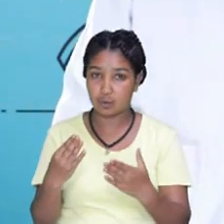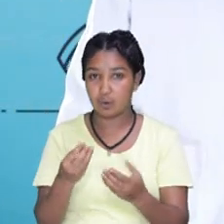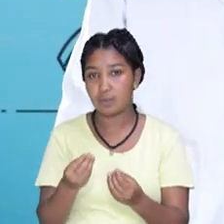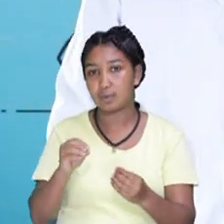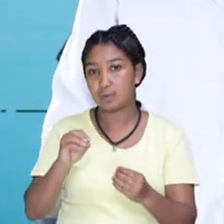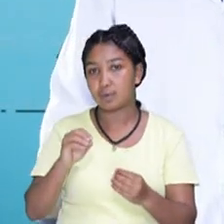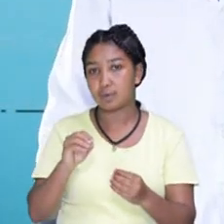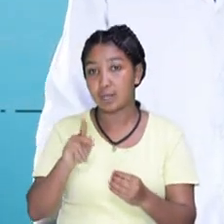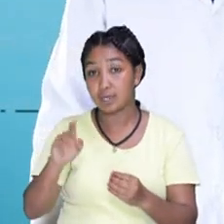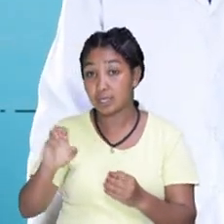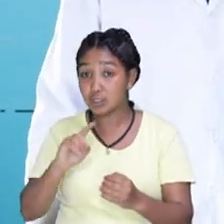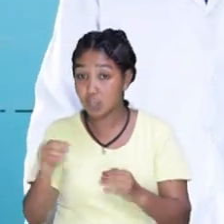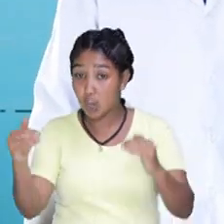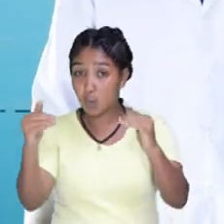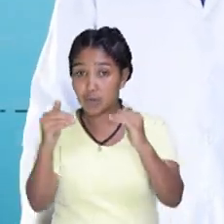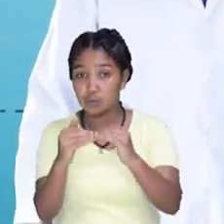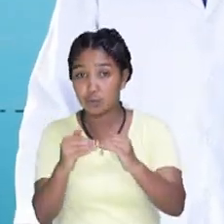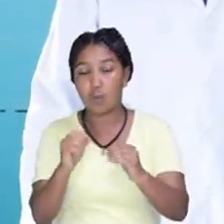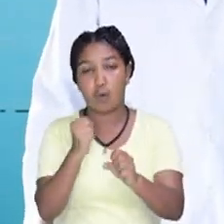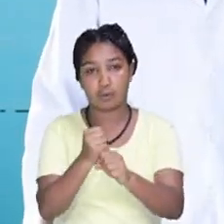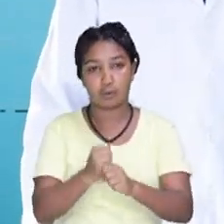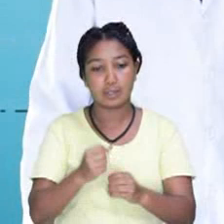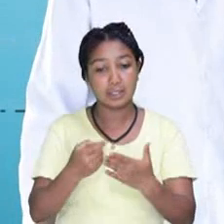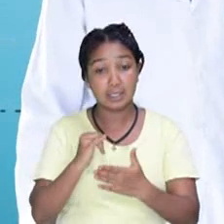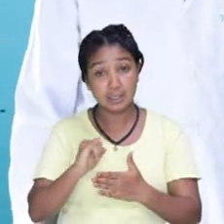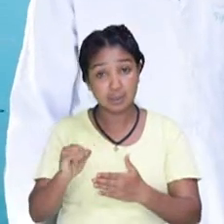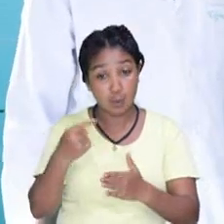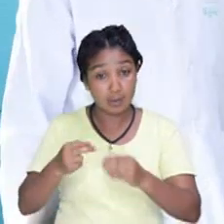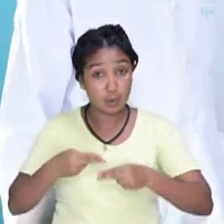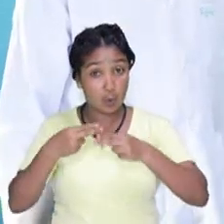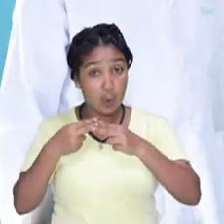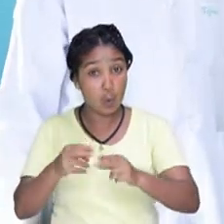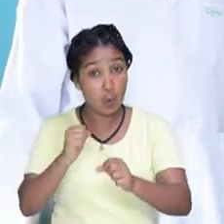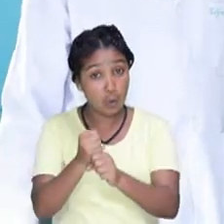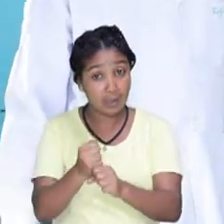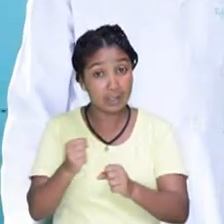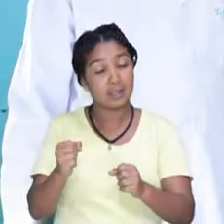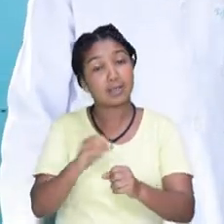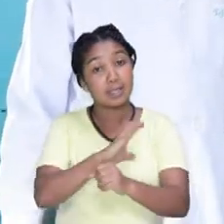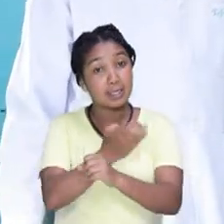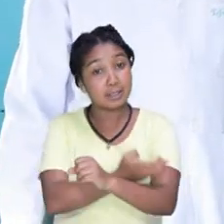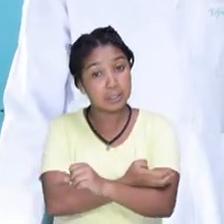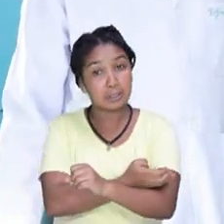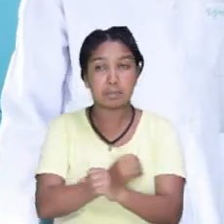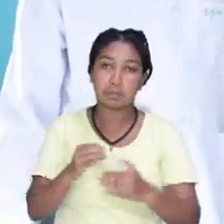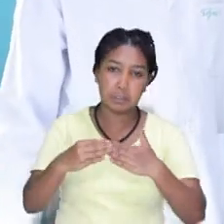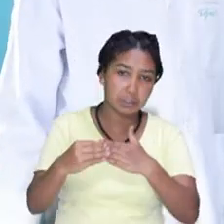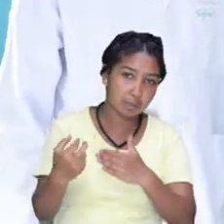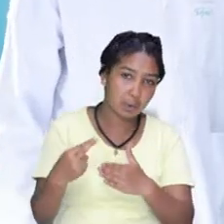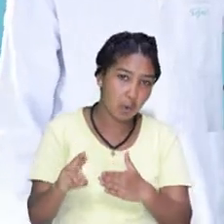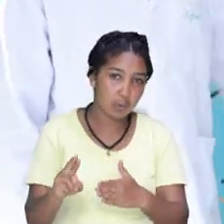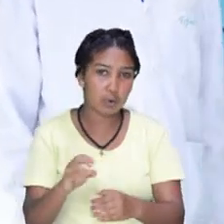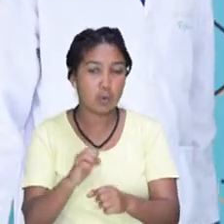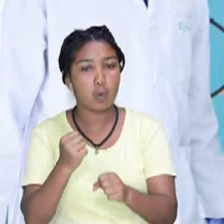change of the kinetic energy is equals to work. This is what you call work energy principle, sometimes known as work